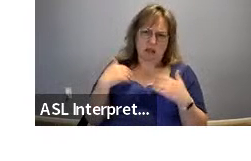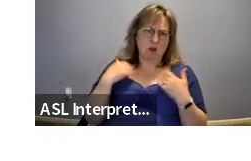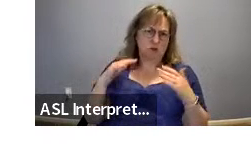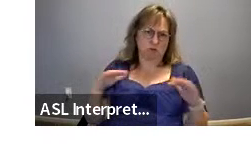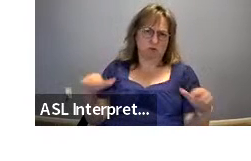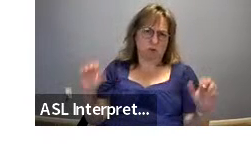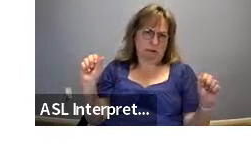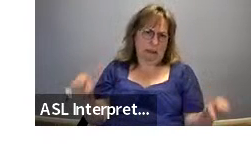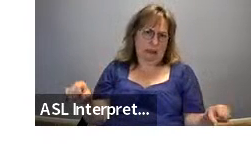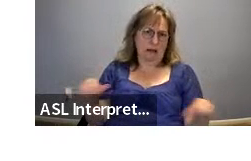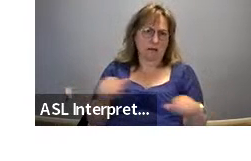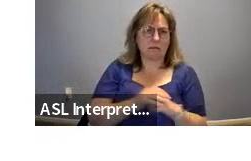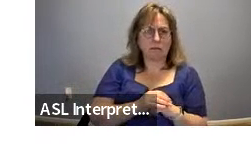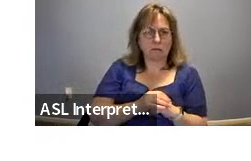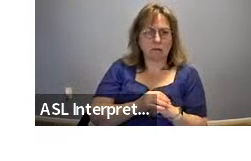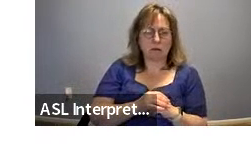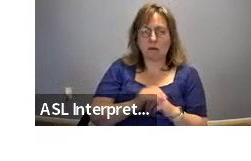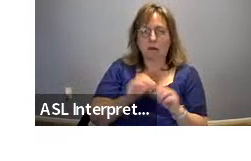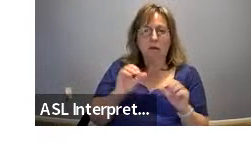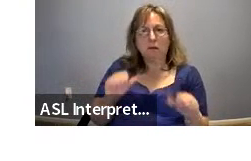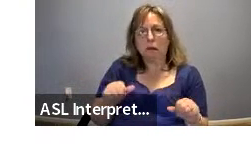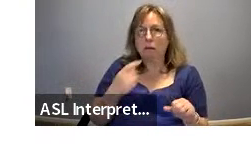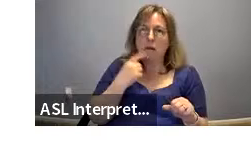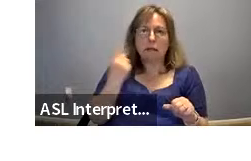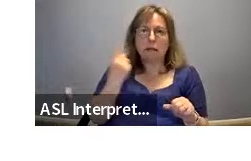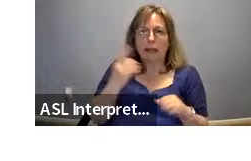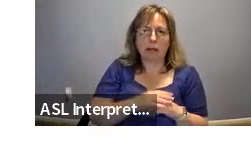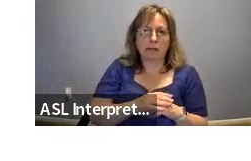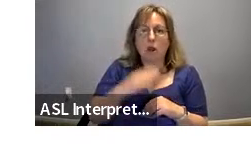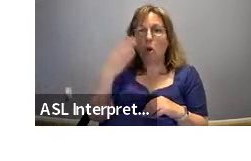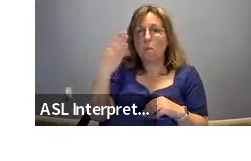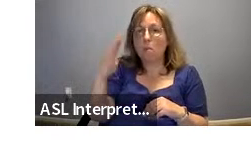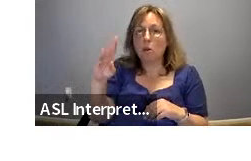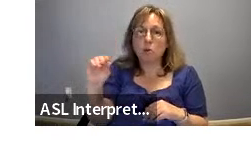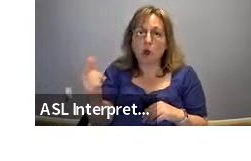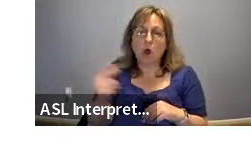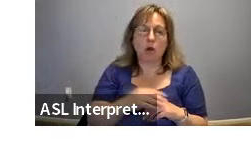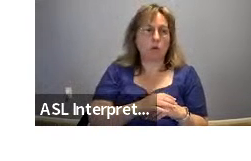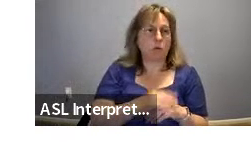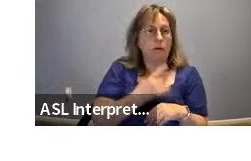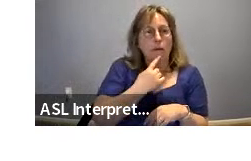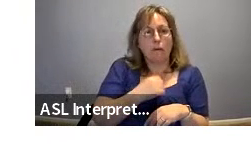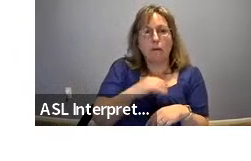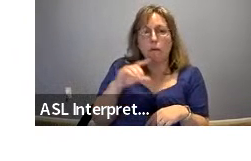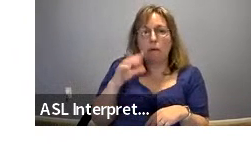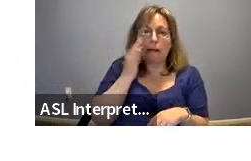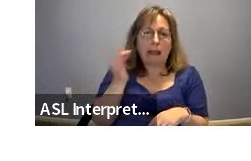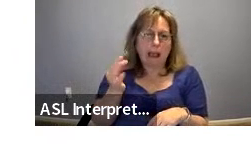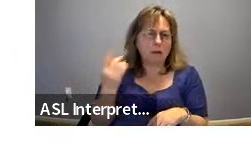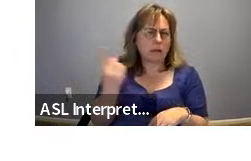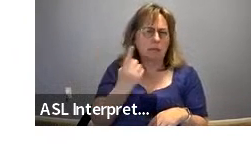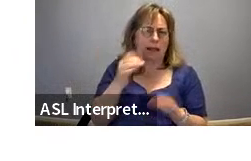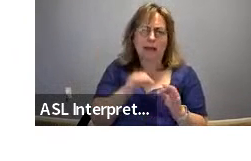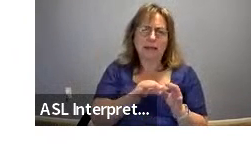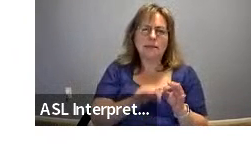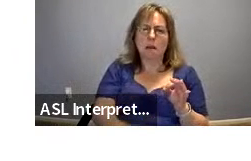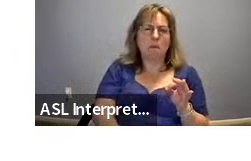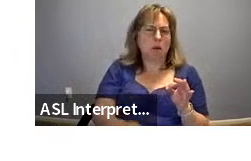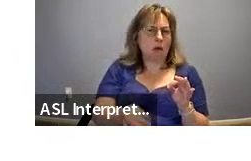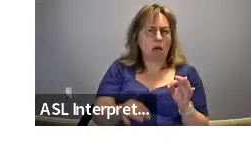convention like red cat or blue dog, putting simple words together. Great way to practice